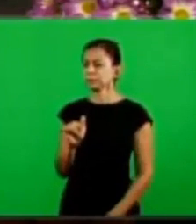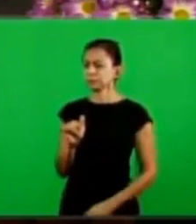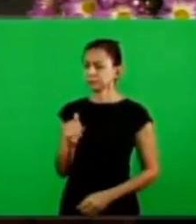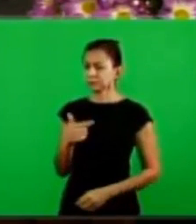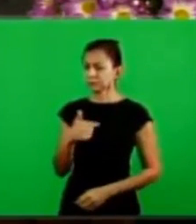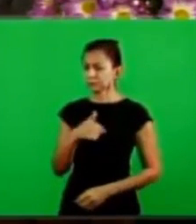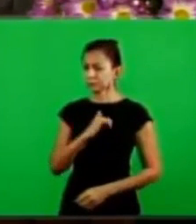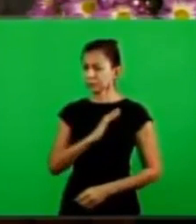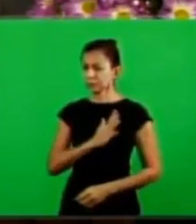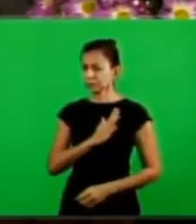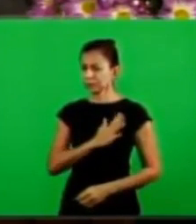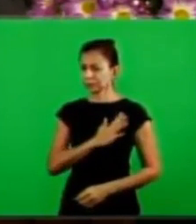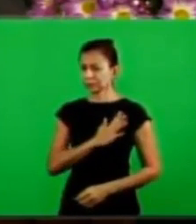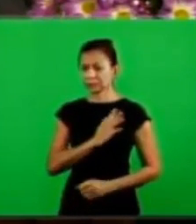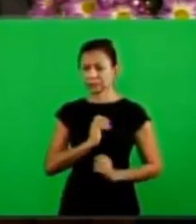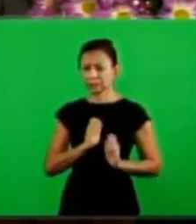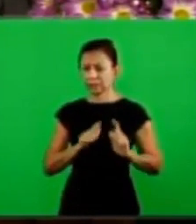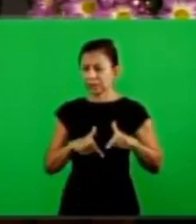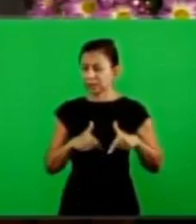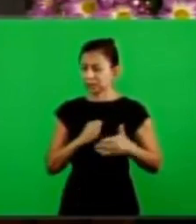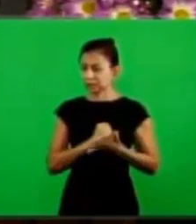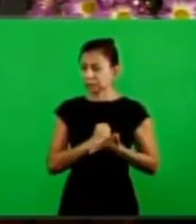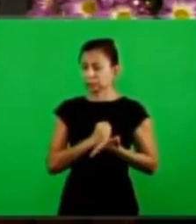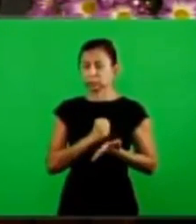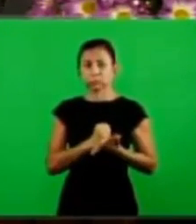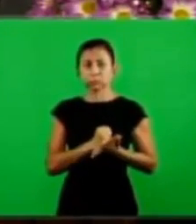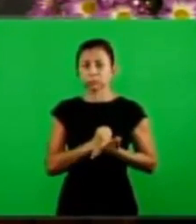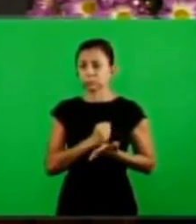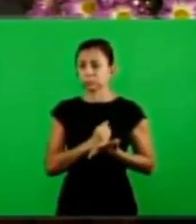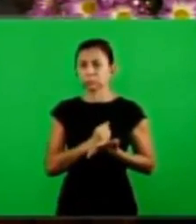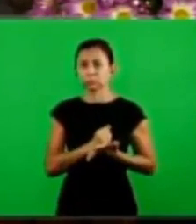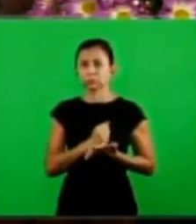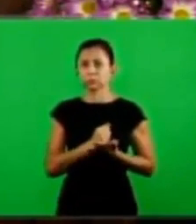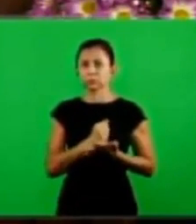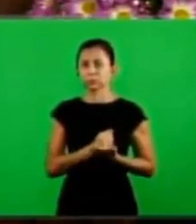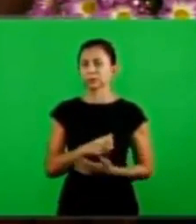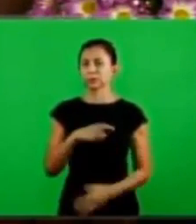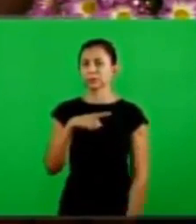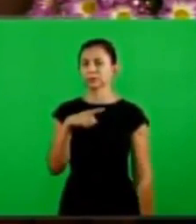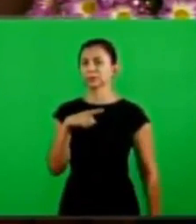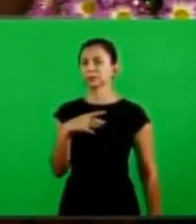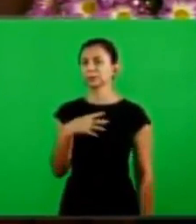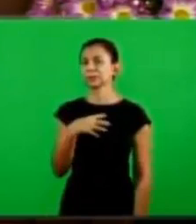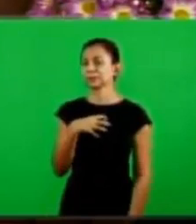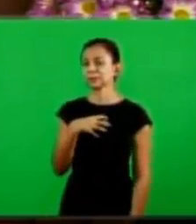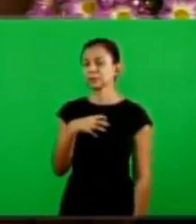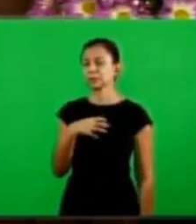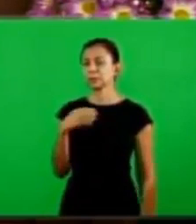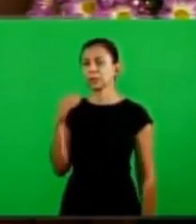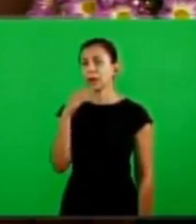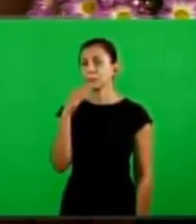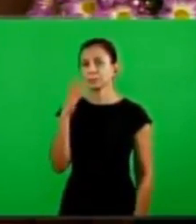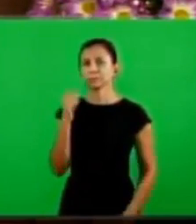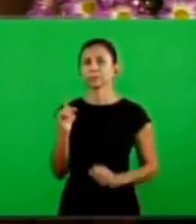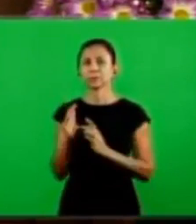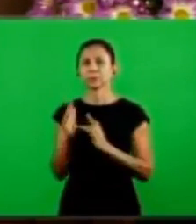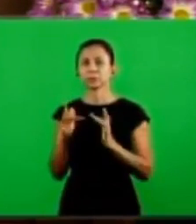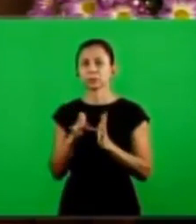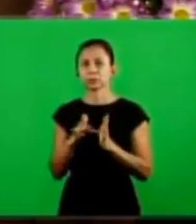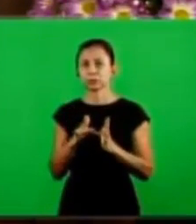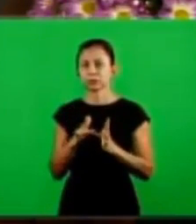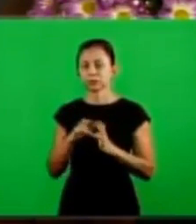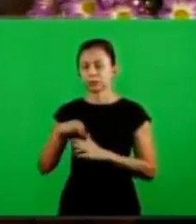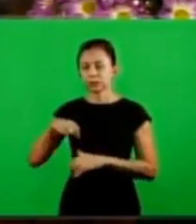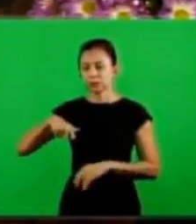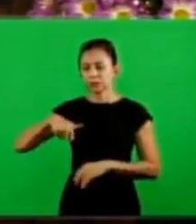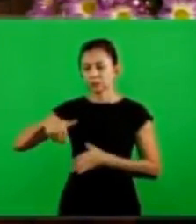say? They say, our heart was burning when he was talking to us on the way. That is the feeling.